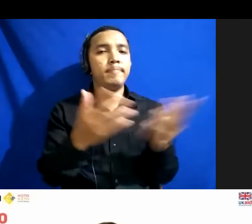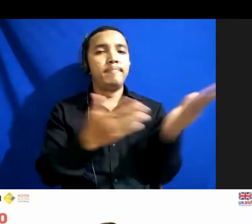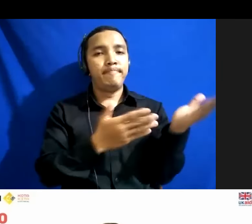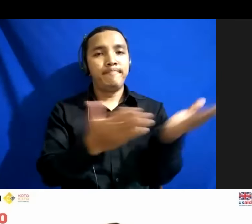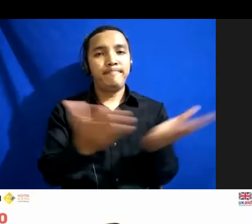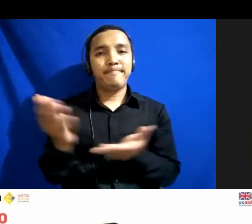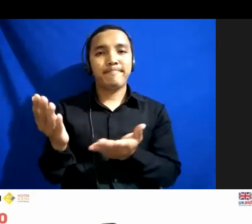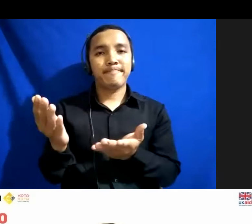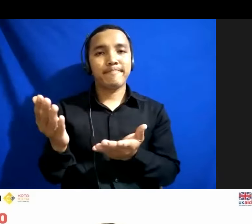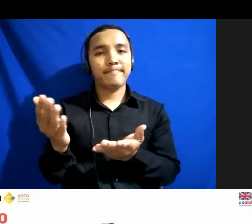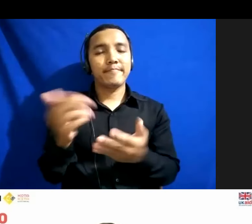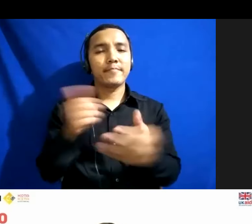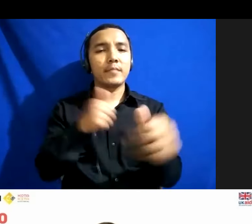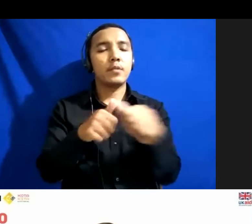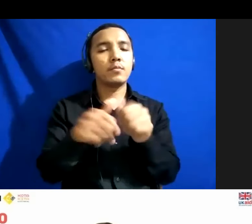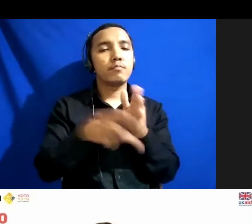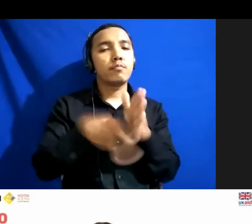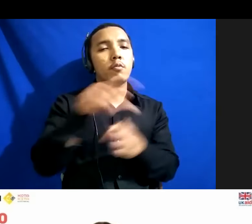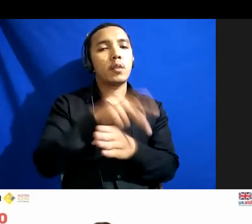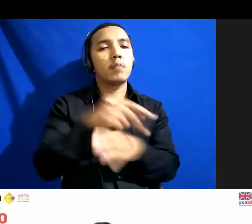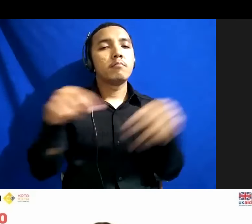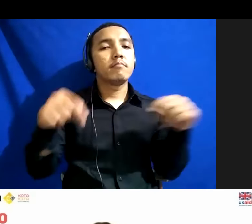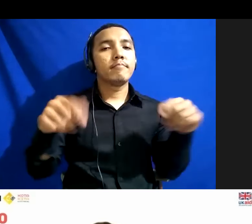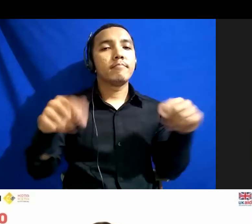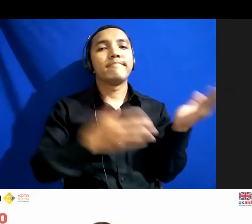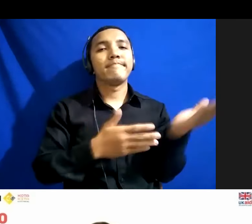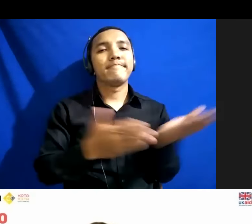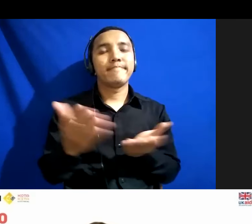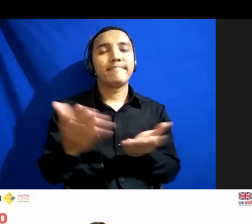regarding this, about your comments regarding this program, sir. Go ahead.